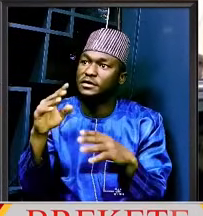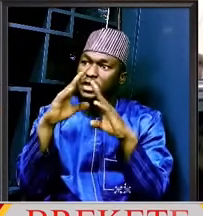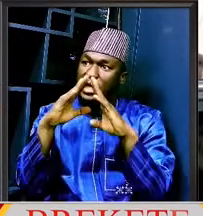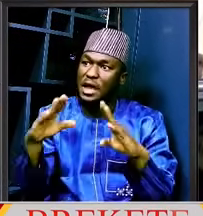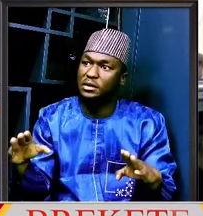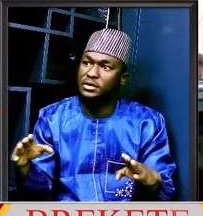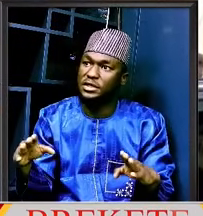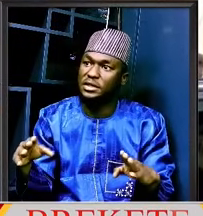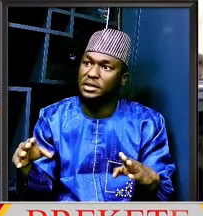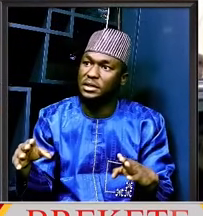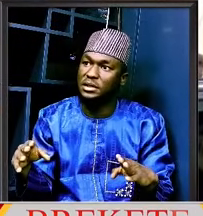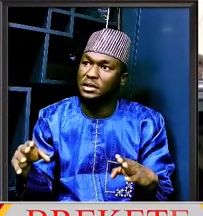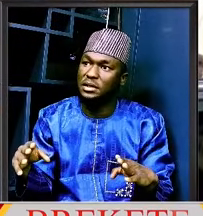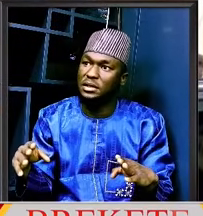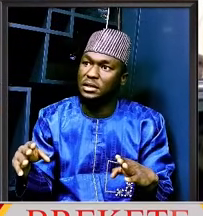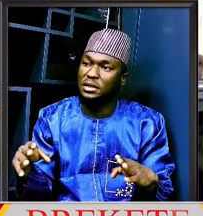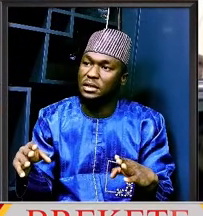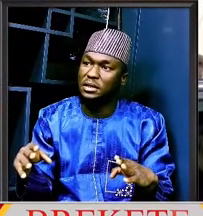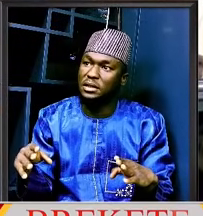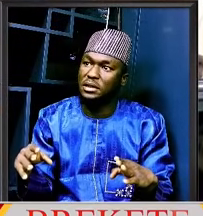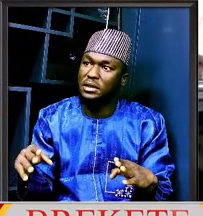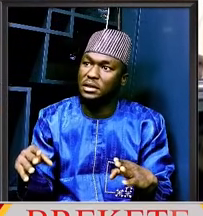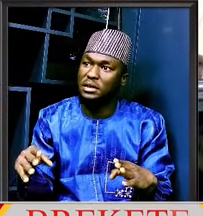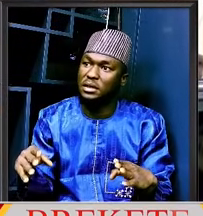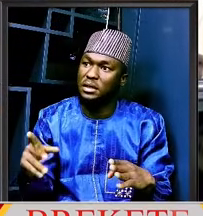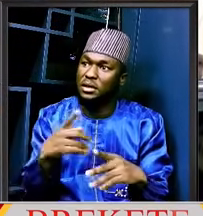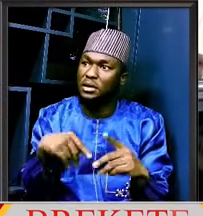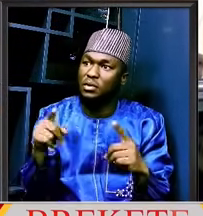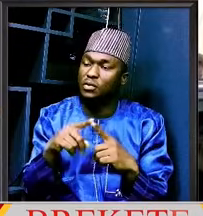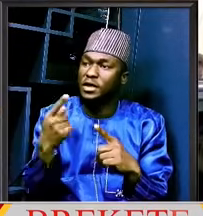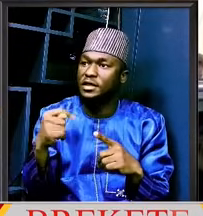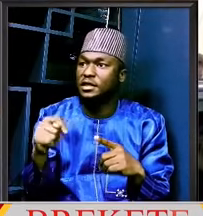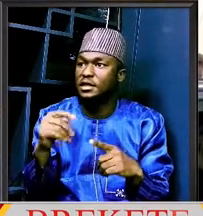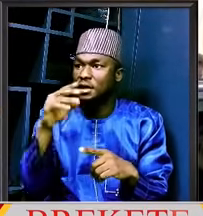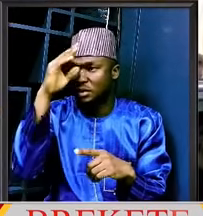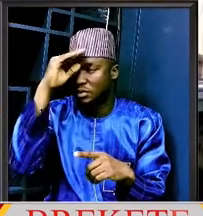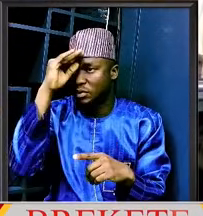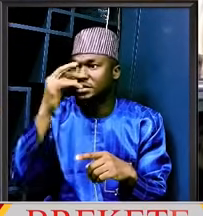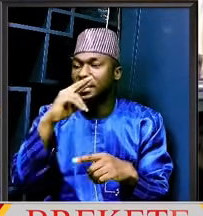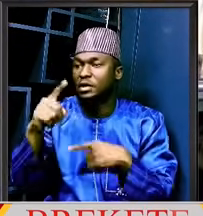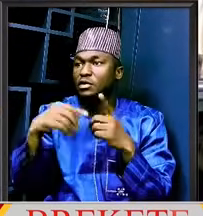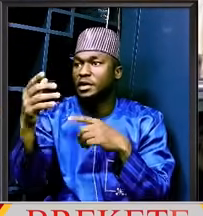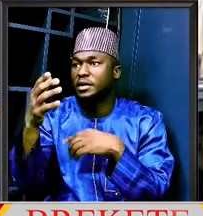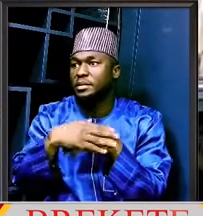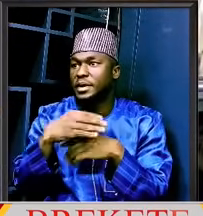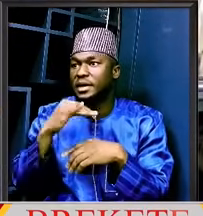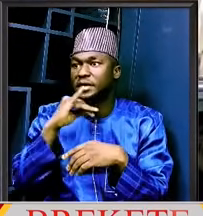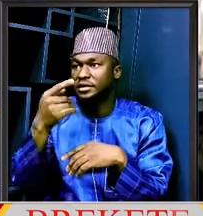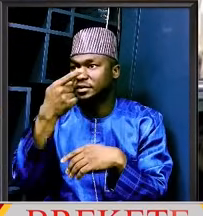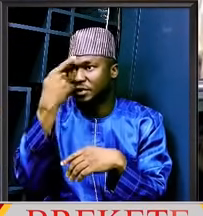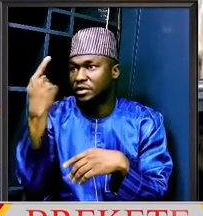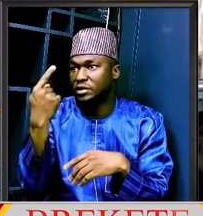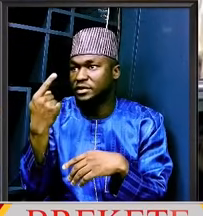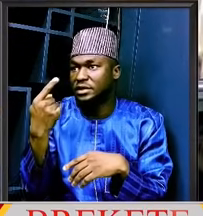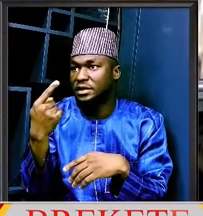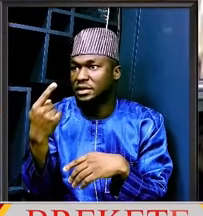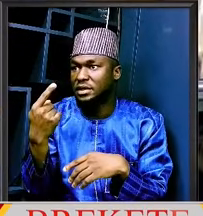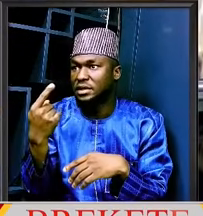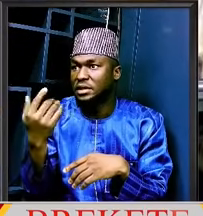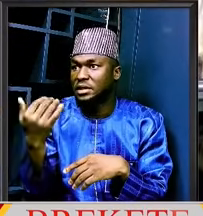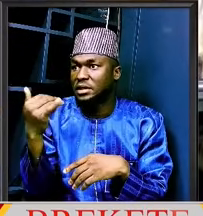the police... What happened was, why those boys were retreating is because... They had brought a juju